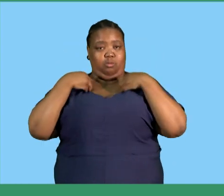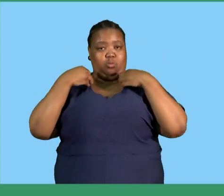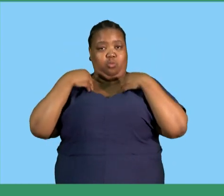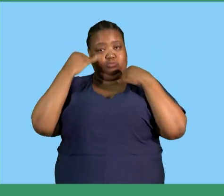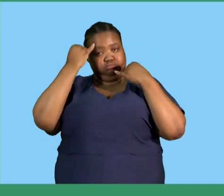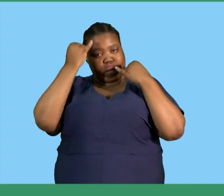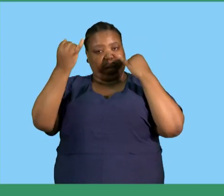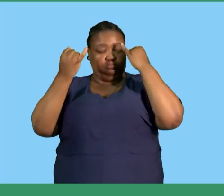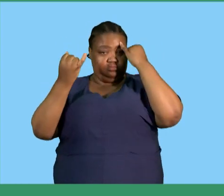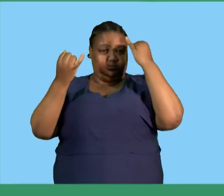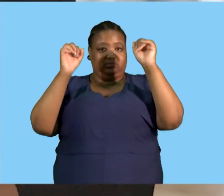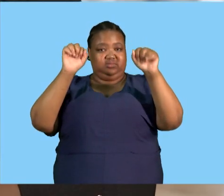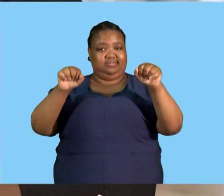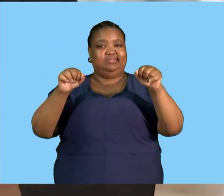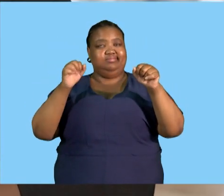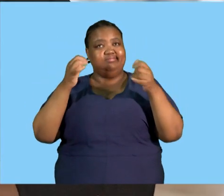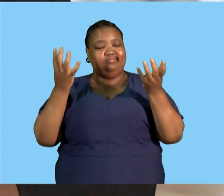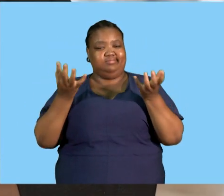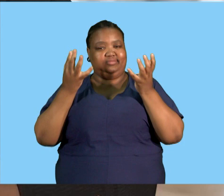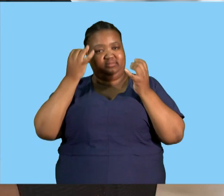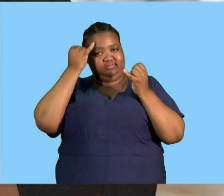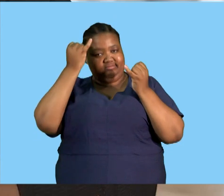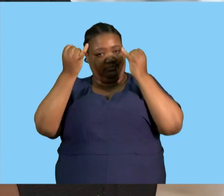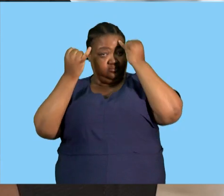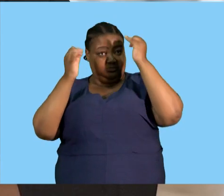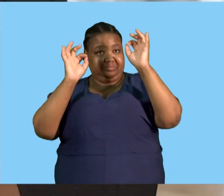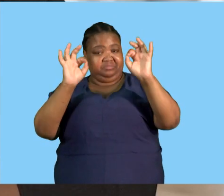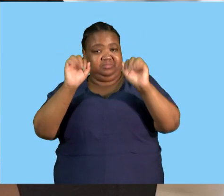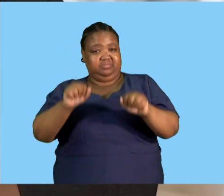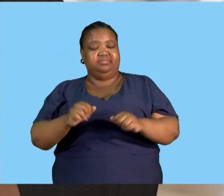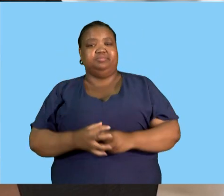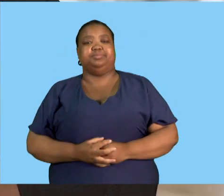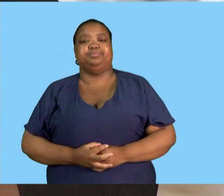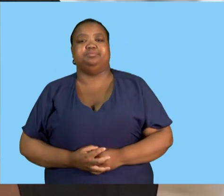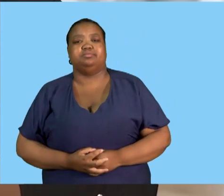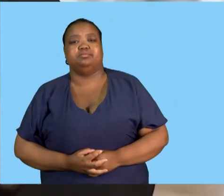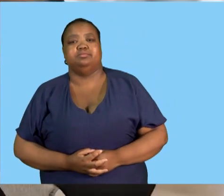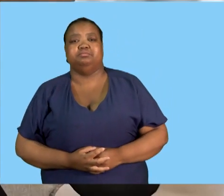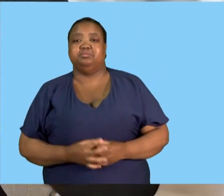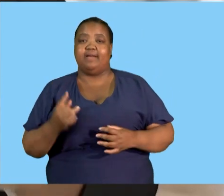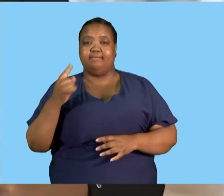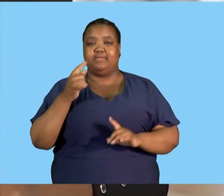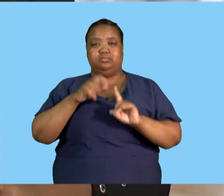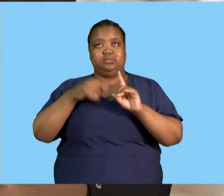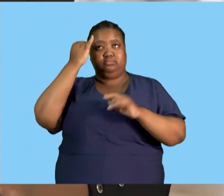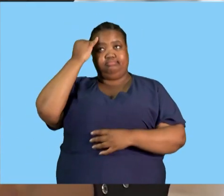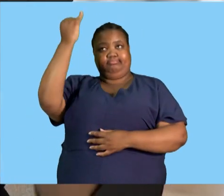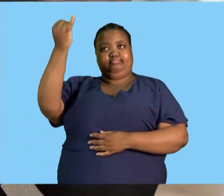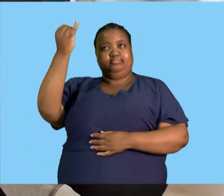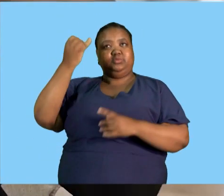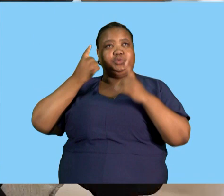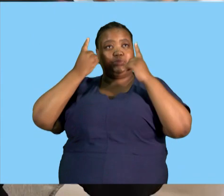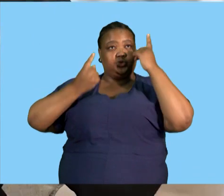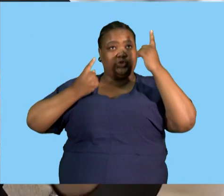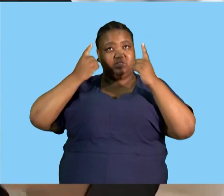original. These are your own ideas, and you are innovative about those ideas. Nobody has thought of those ideas before. You're the first one to come up with those ideas.